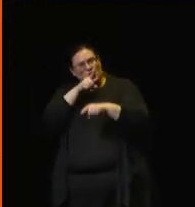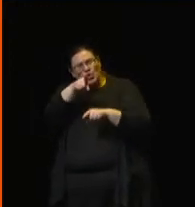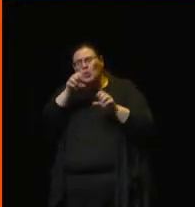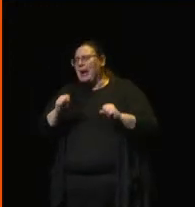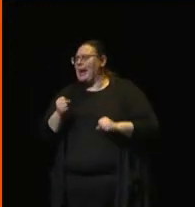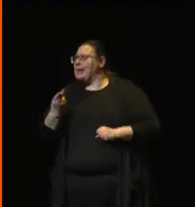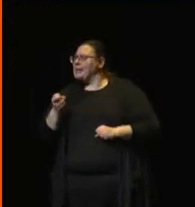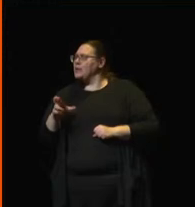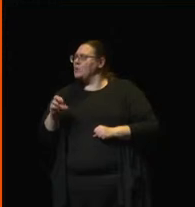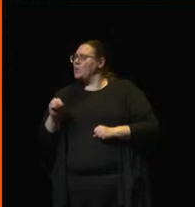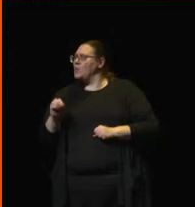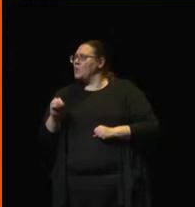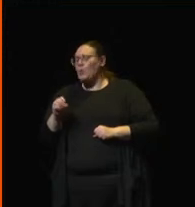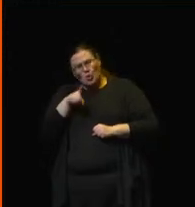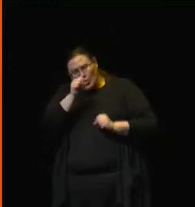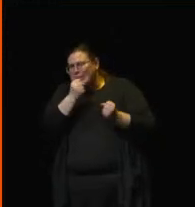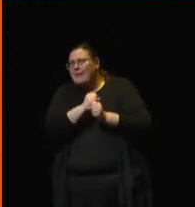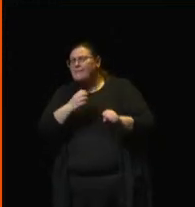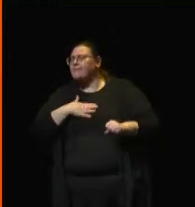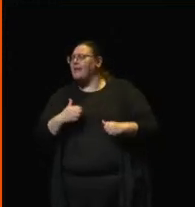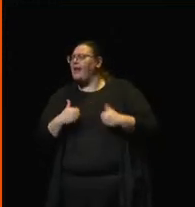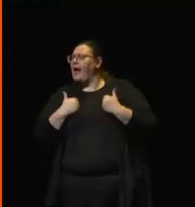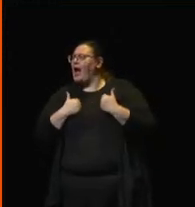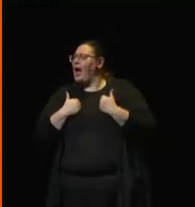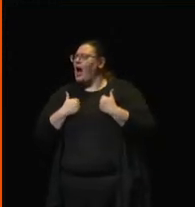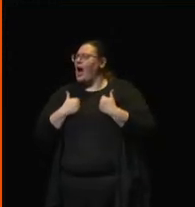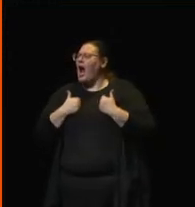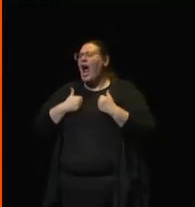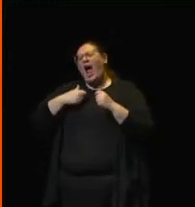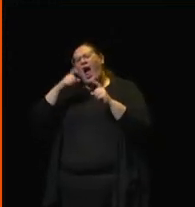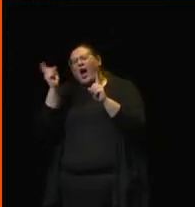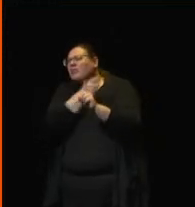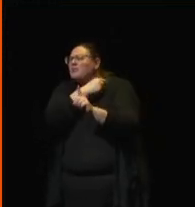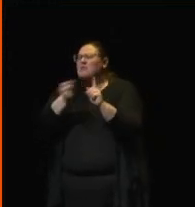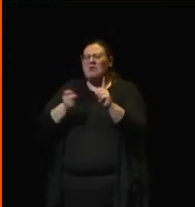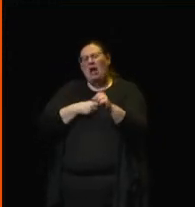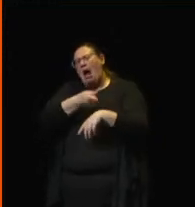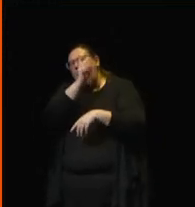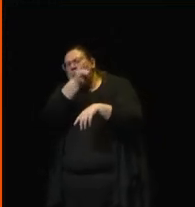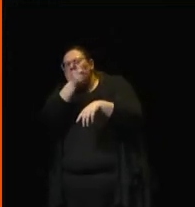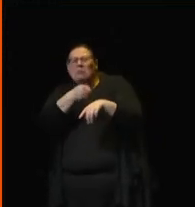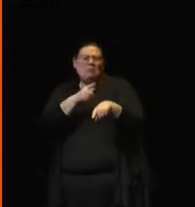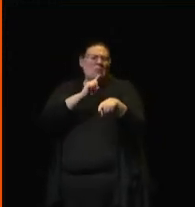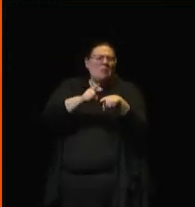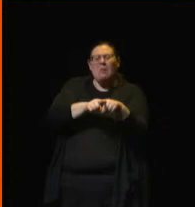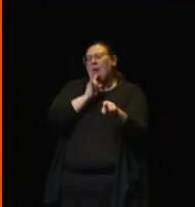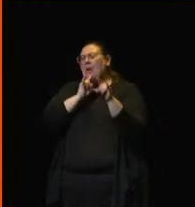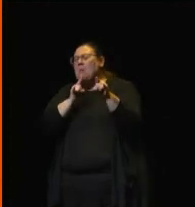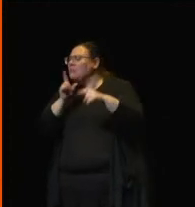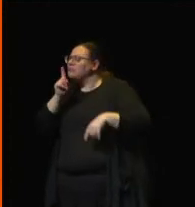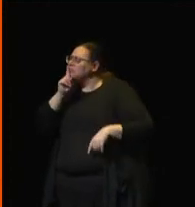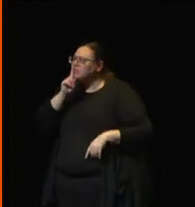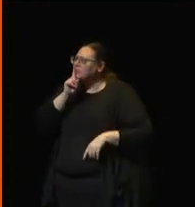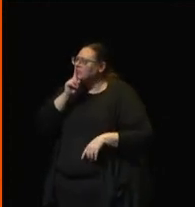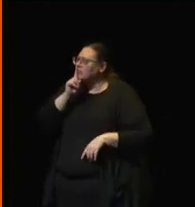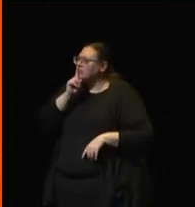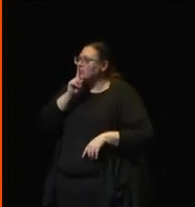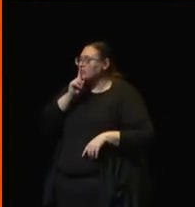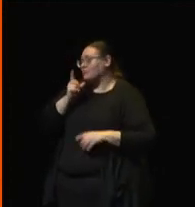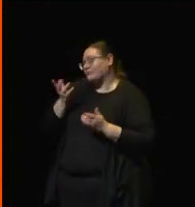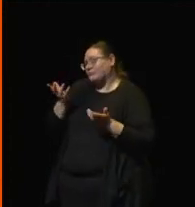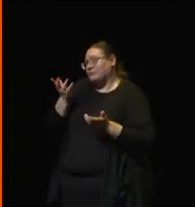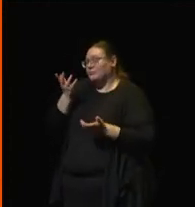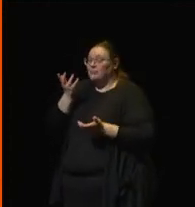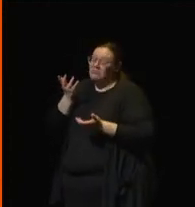life." He didn't berate him or scold him or mock him, even though that might have been